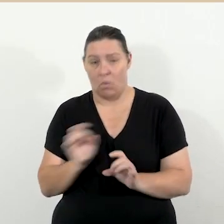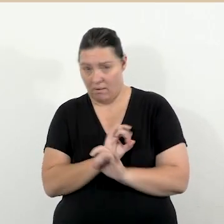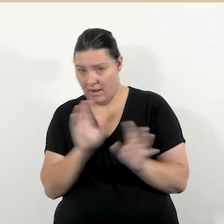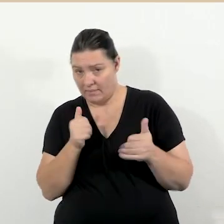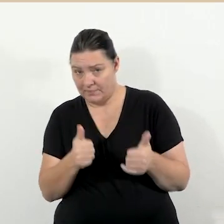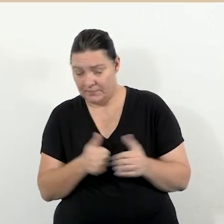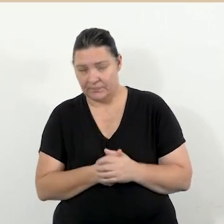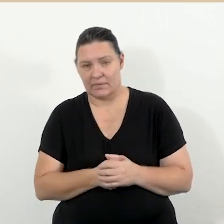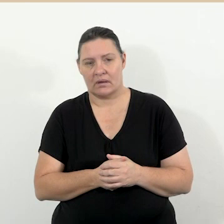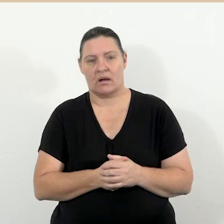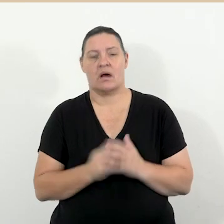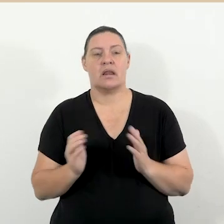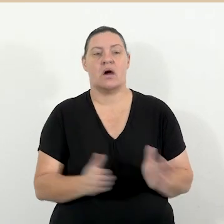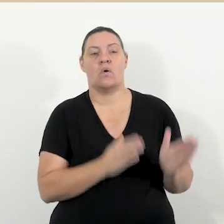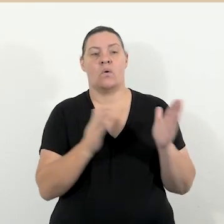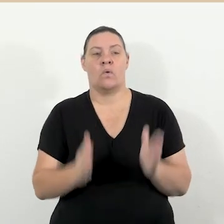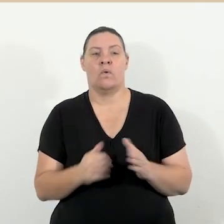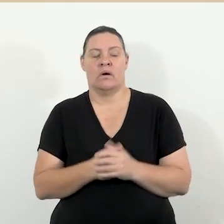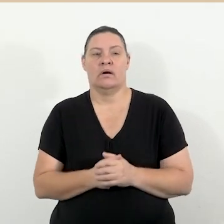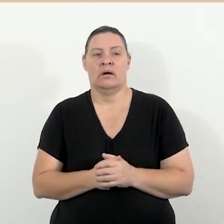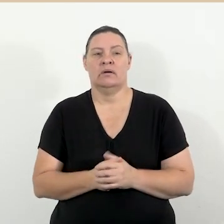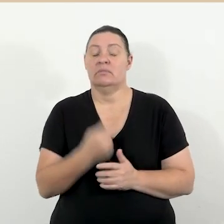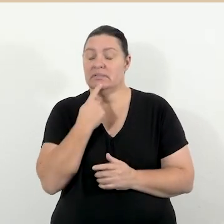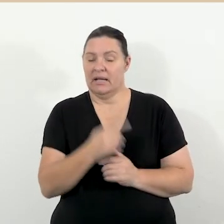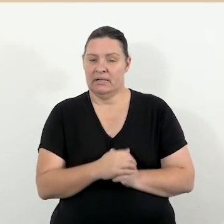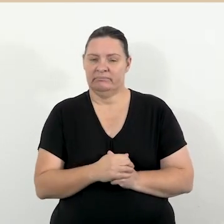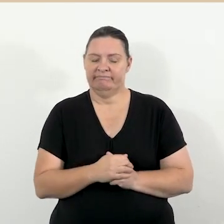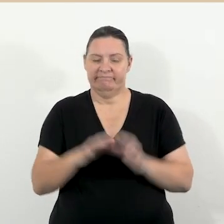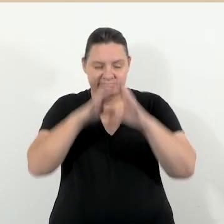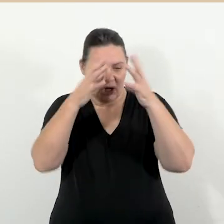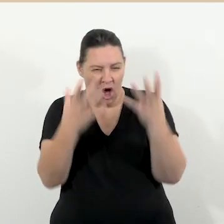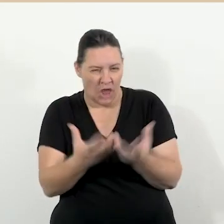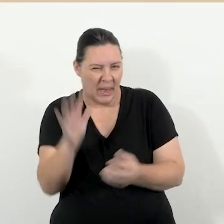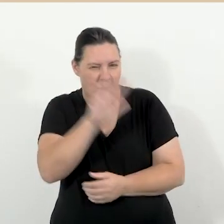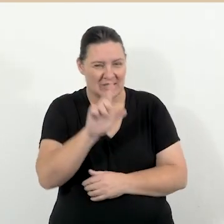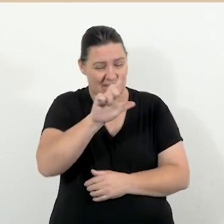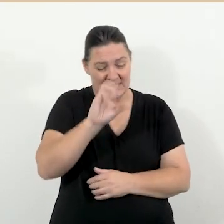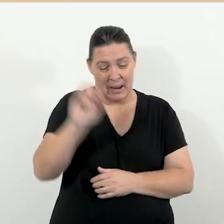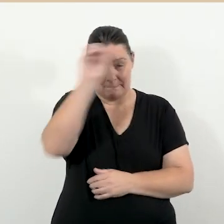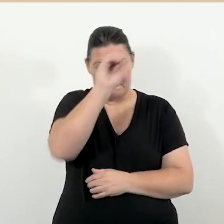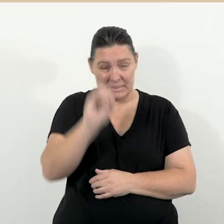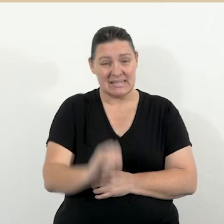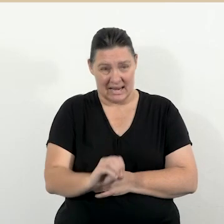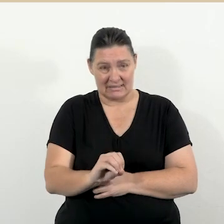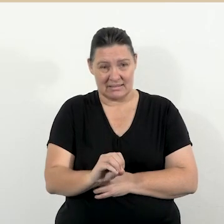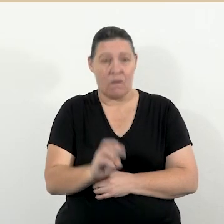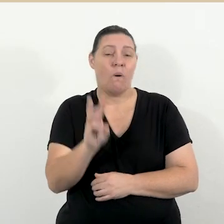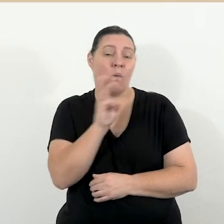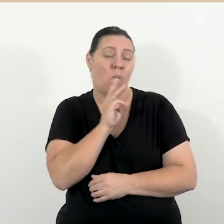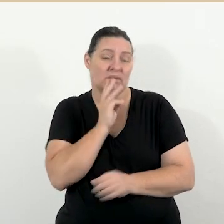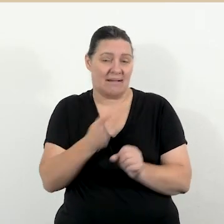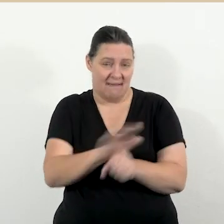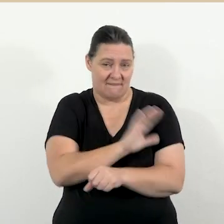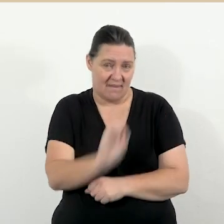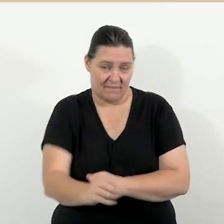I hope that is clear. And then we move on to the next point, which we are saying it's about 70% of the surface on Earth